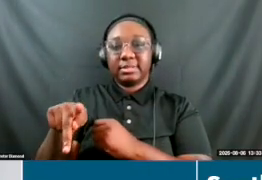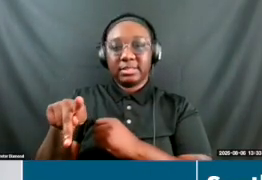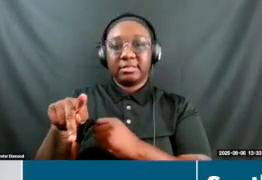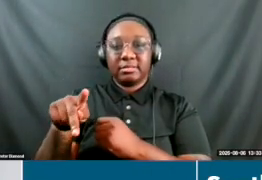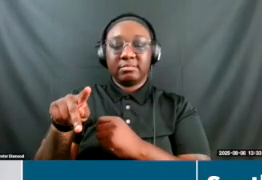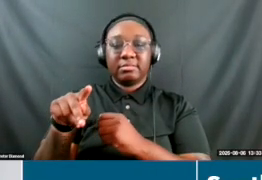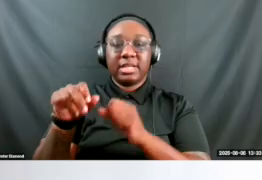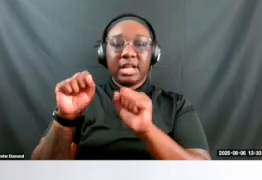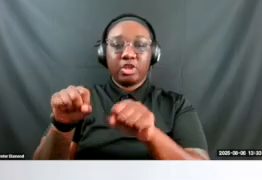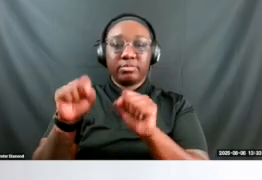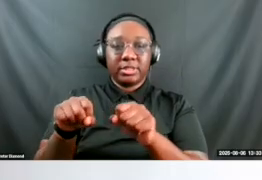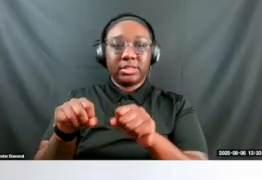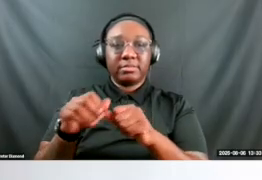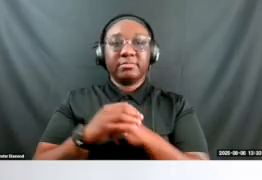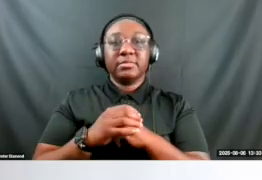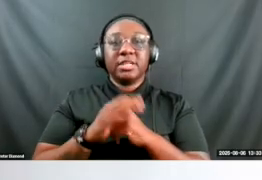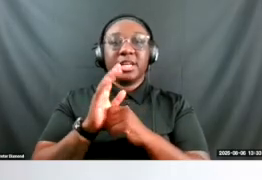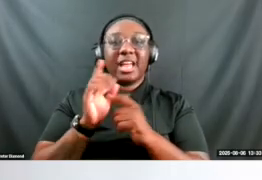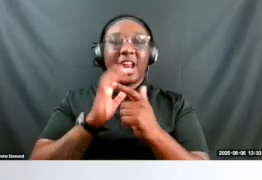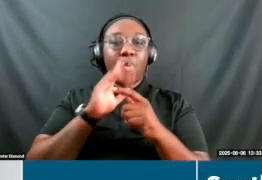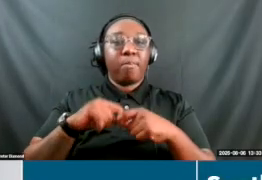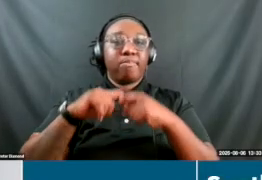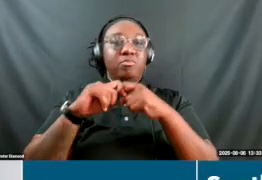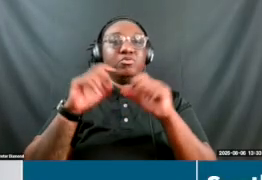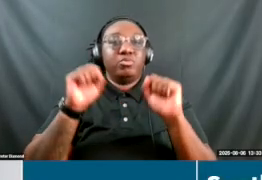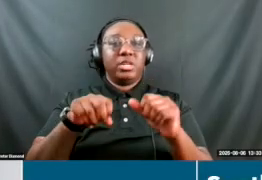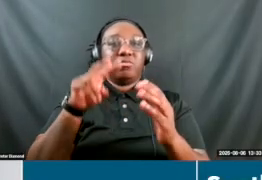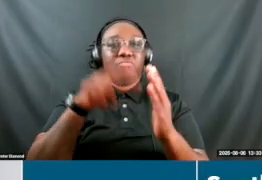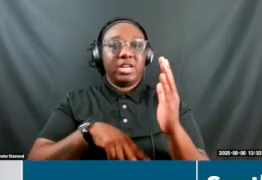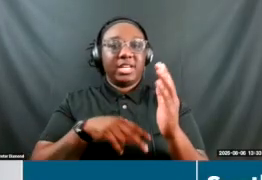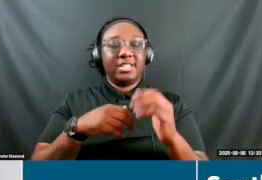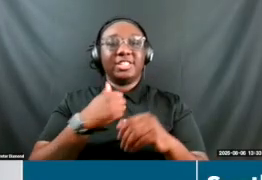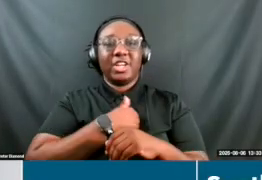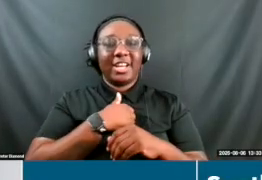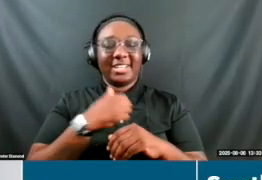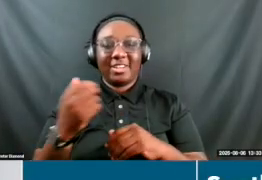I'll go ahead and pause here for a little bit. Oh, can you go? Yep, thank you.